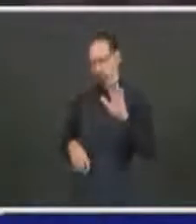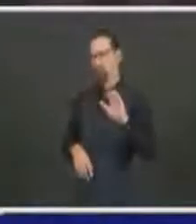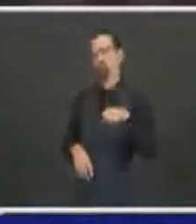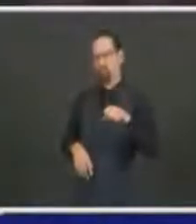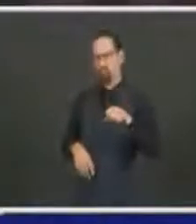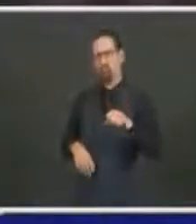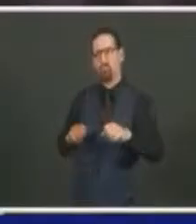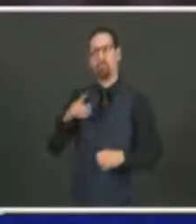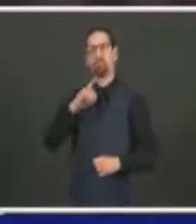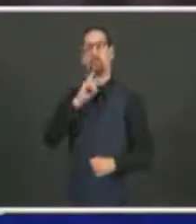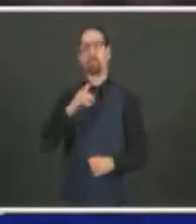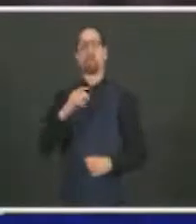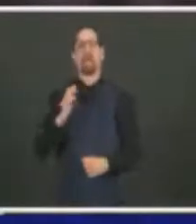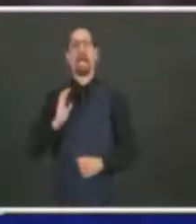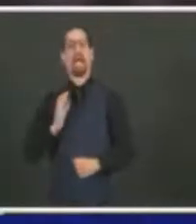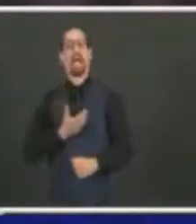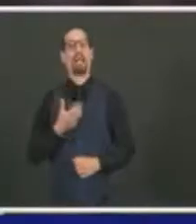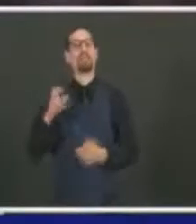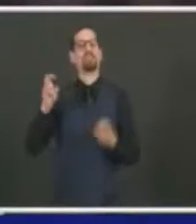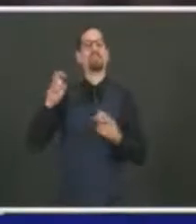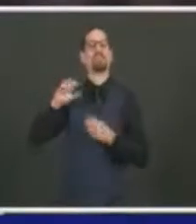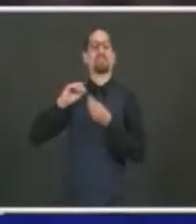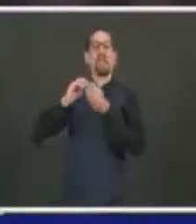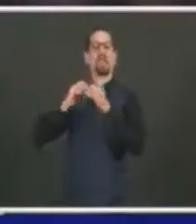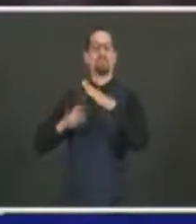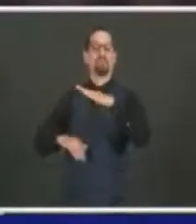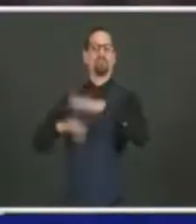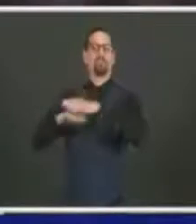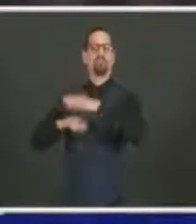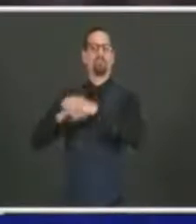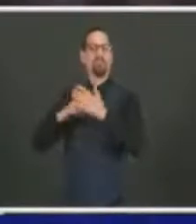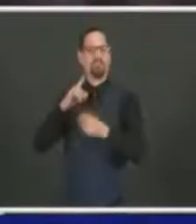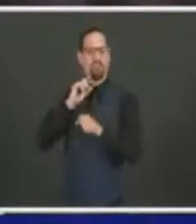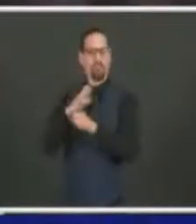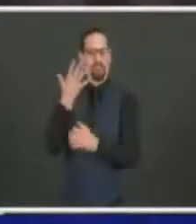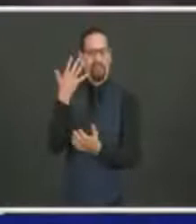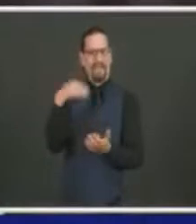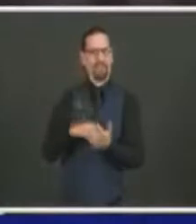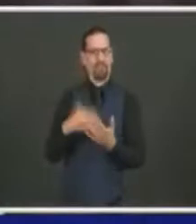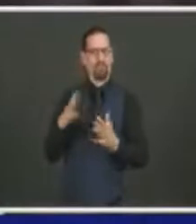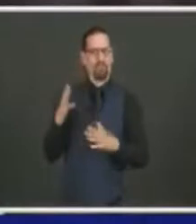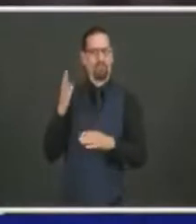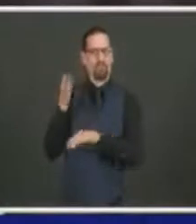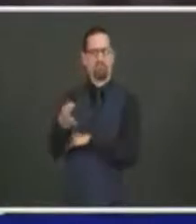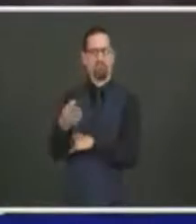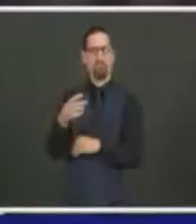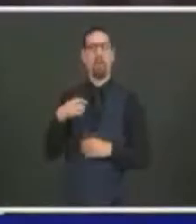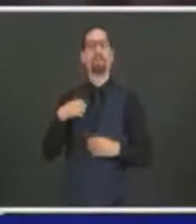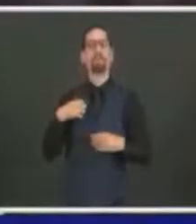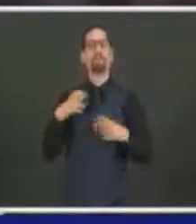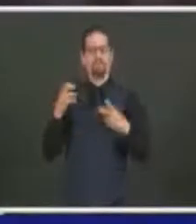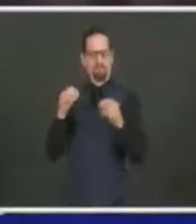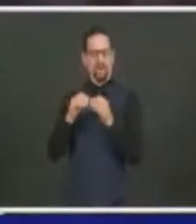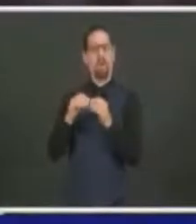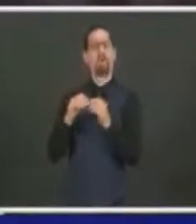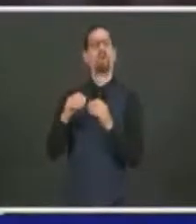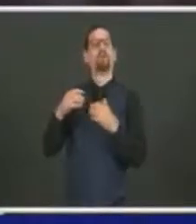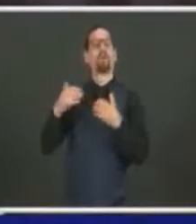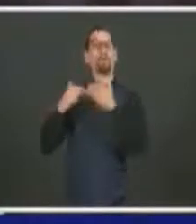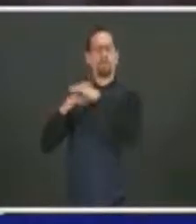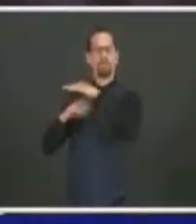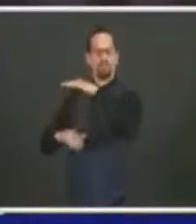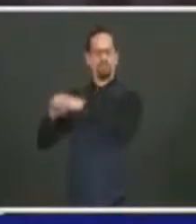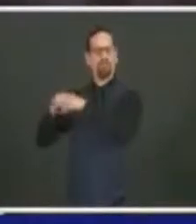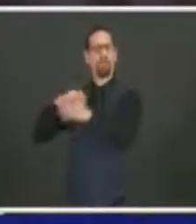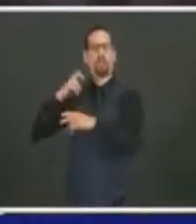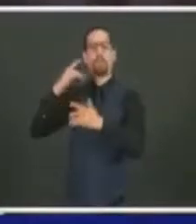capacity now is just over 5,000. So we have more capacity than we are testing, which is why I'm